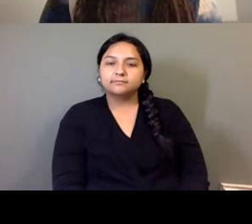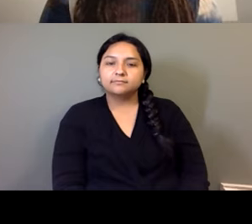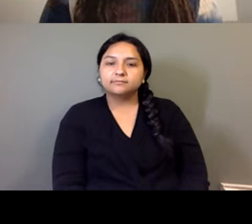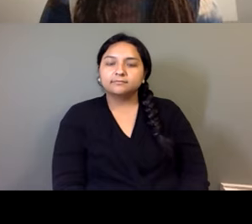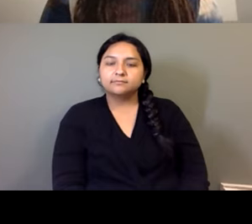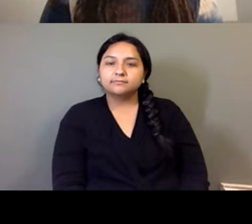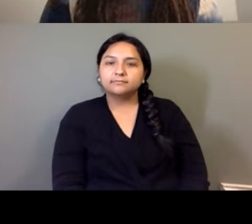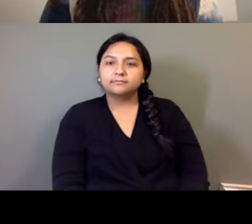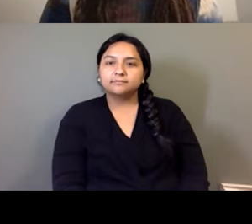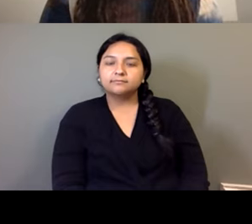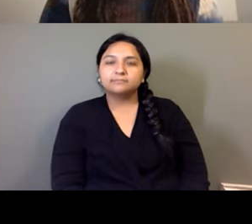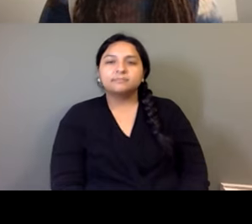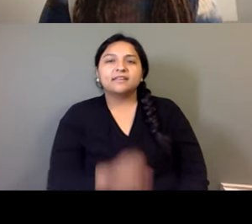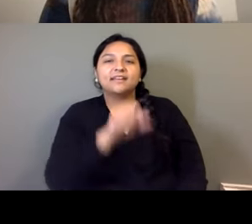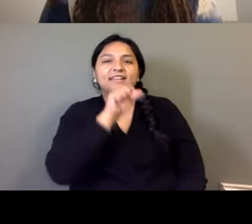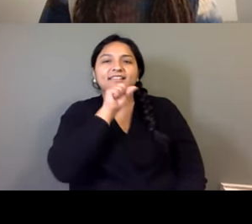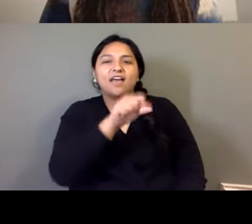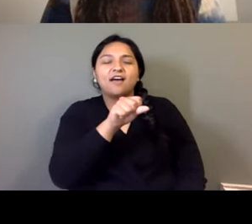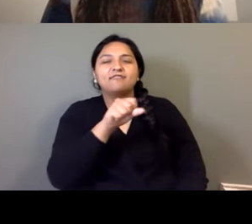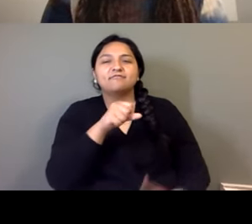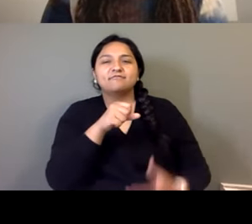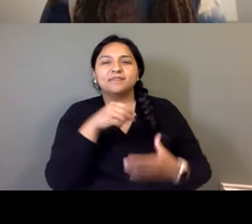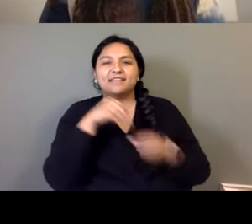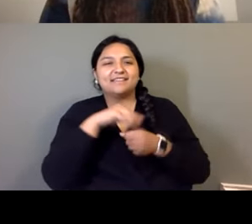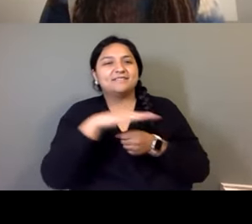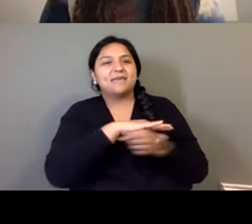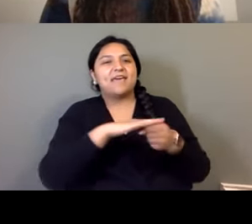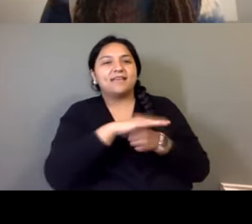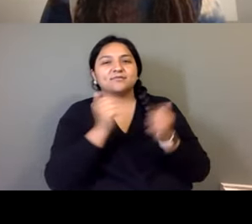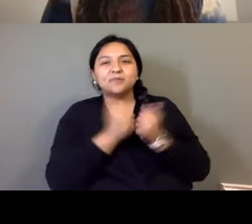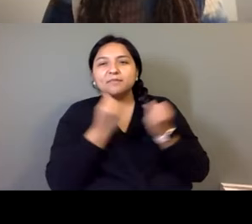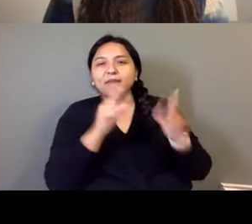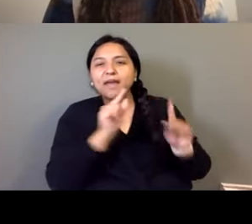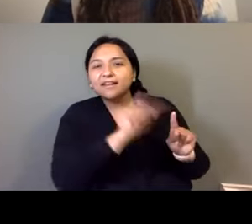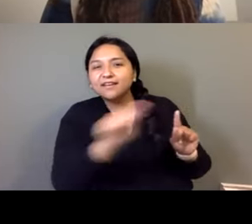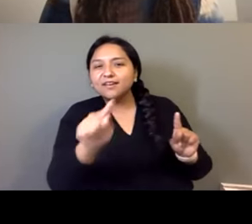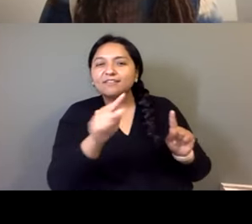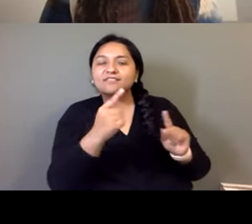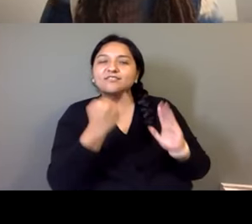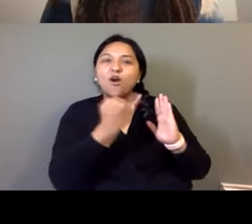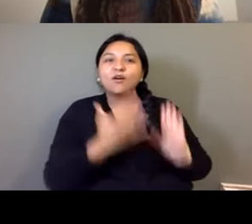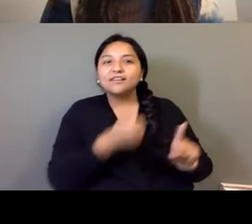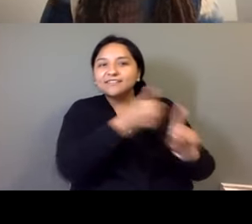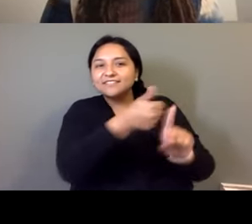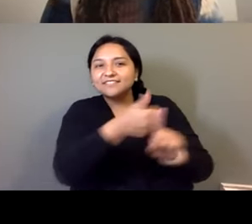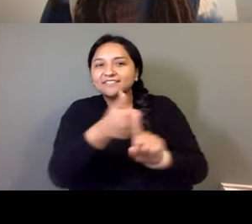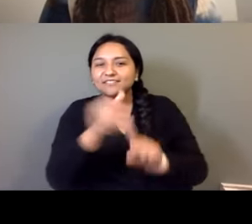I love being in a space with a bunch of artists because a lot of these words are really actually what the story is.